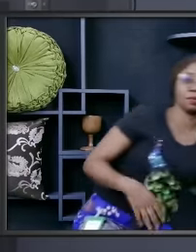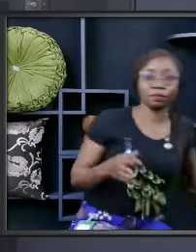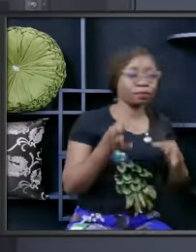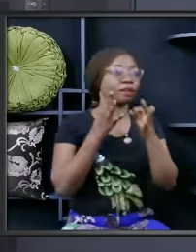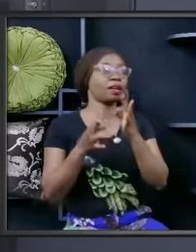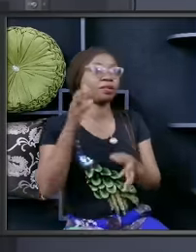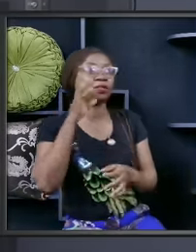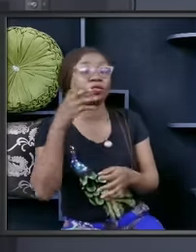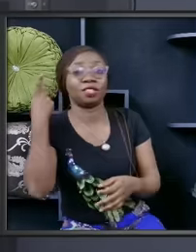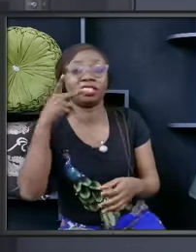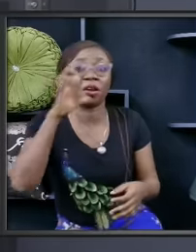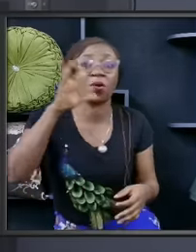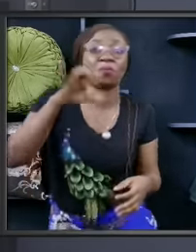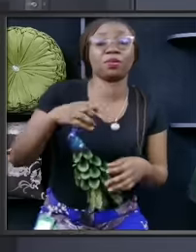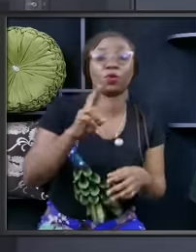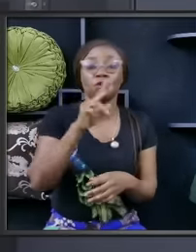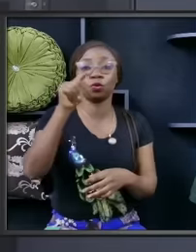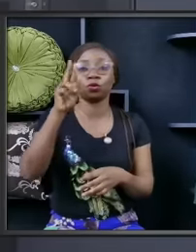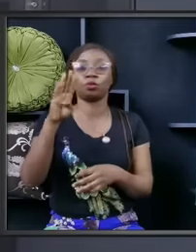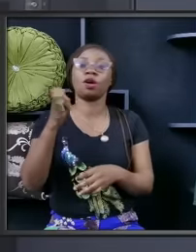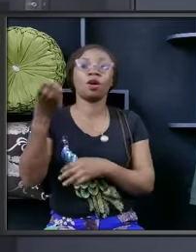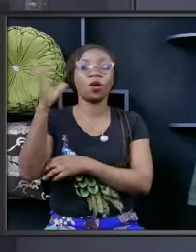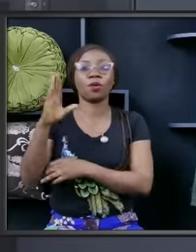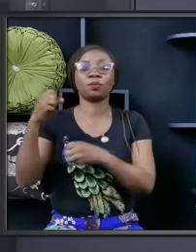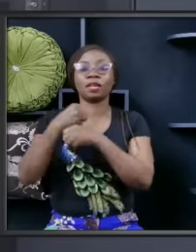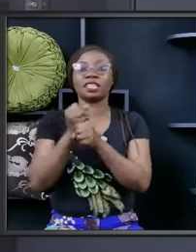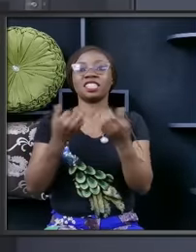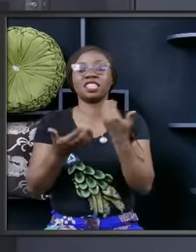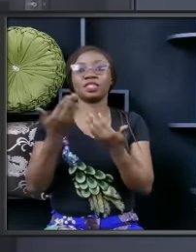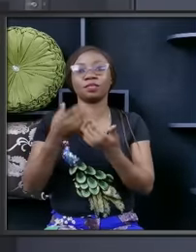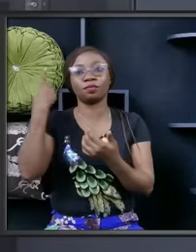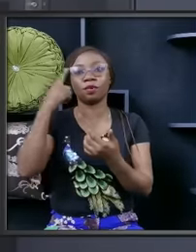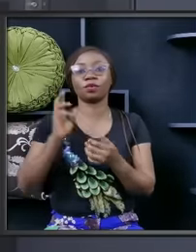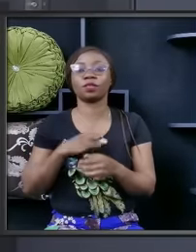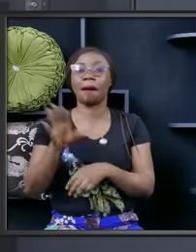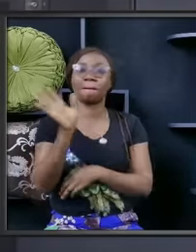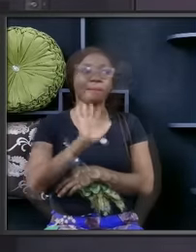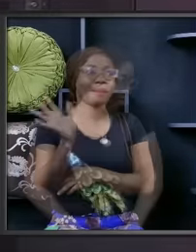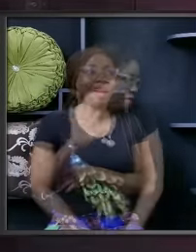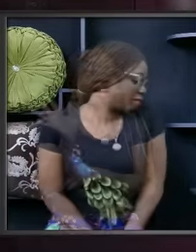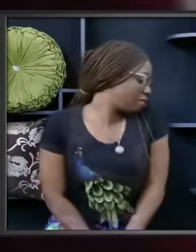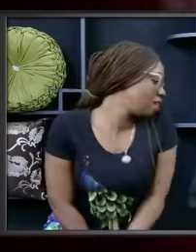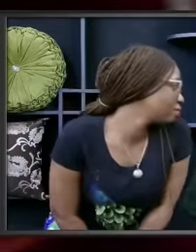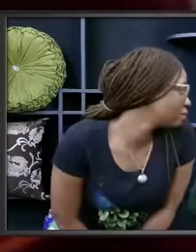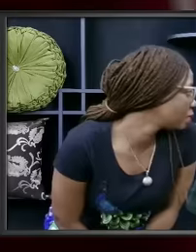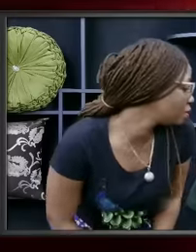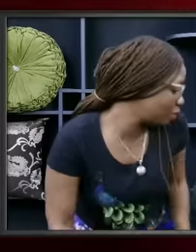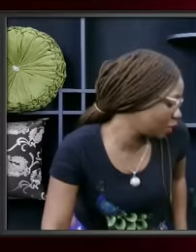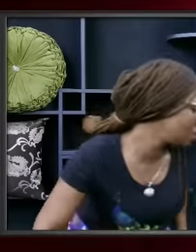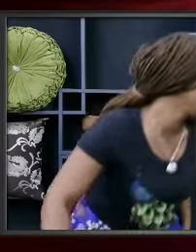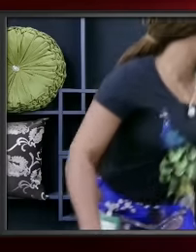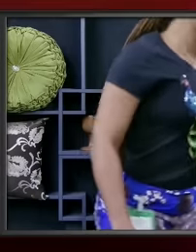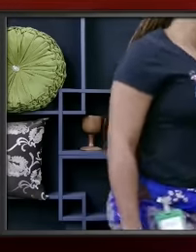YouTube, may God Almighty make it easy for us. Amen. Una waiting. Bye.